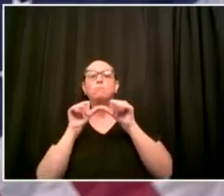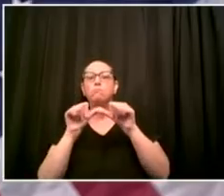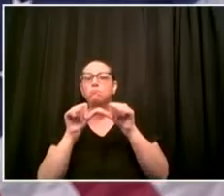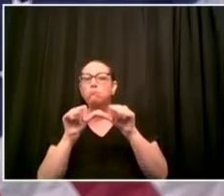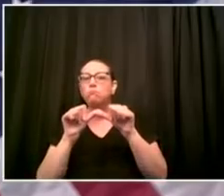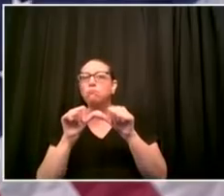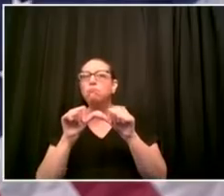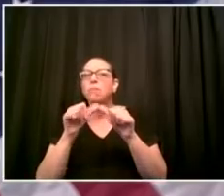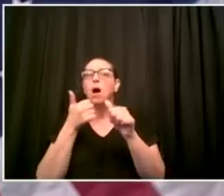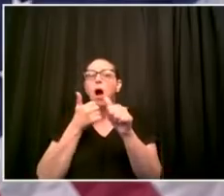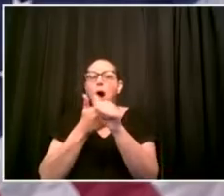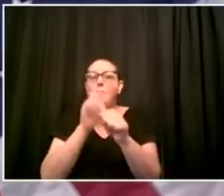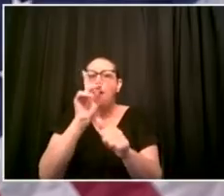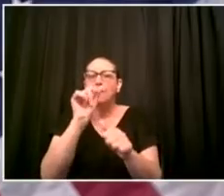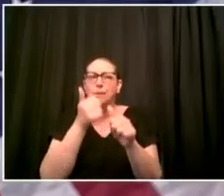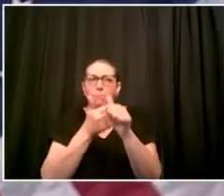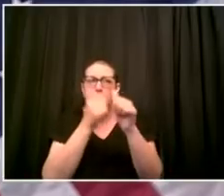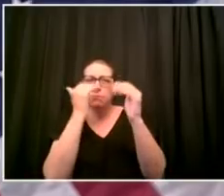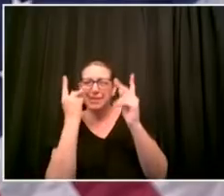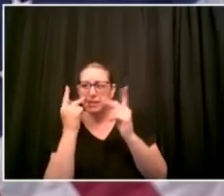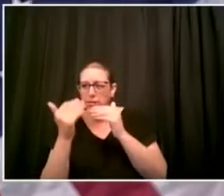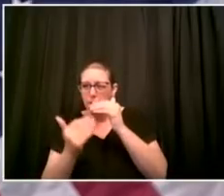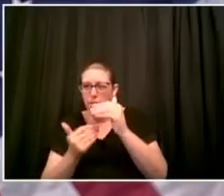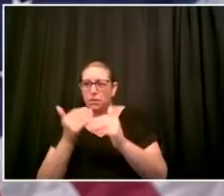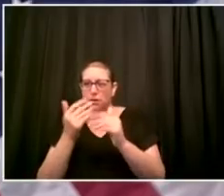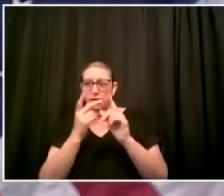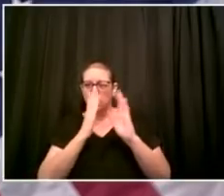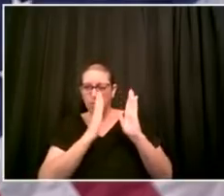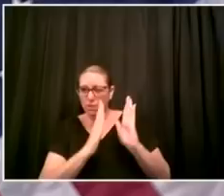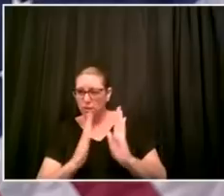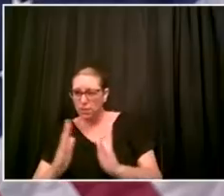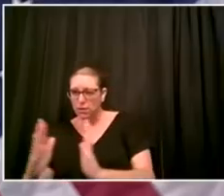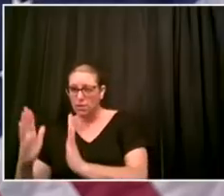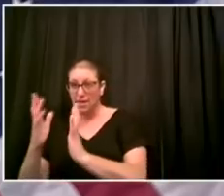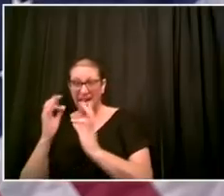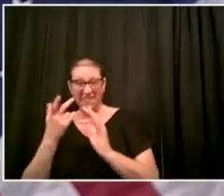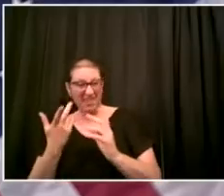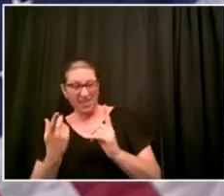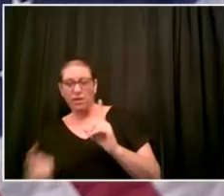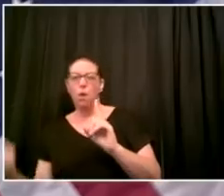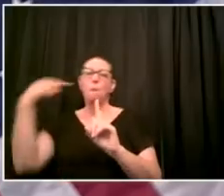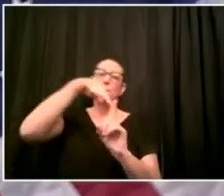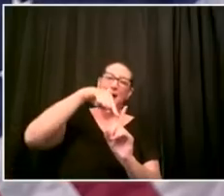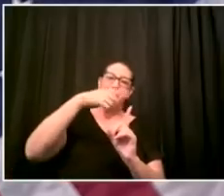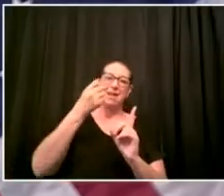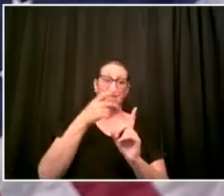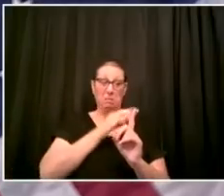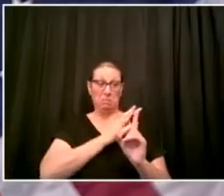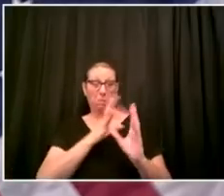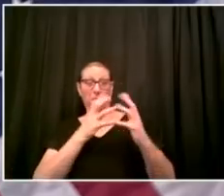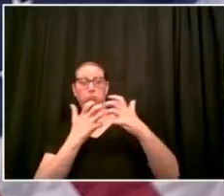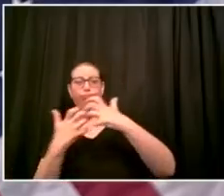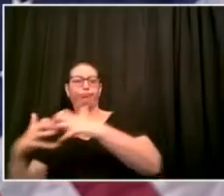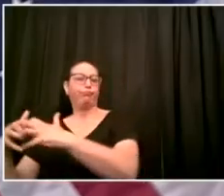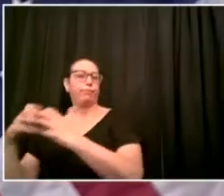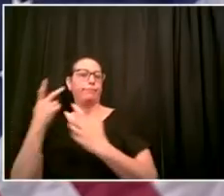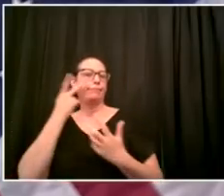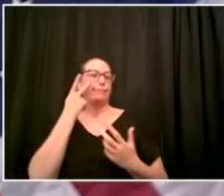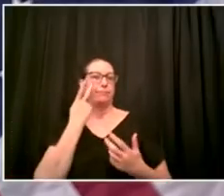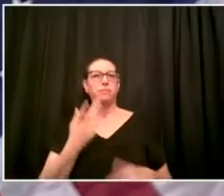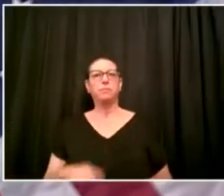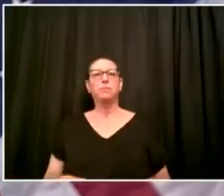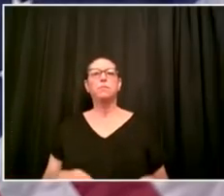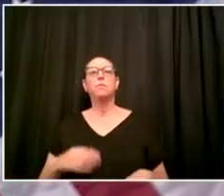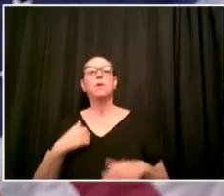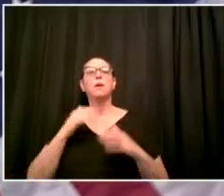don't see the restart happening until the first or second week of June. That's not far off, but we have certainly some days to work